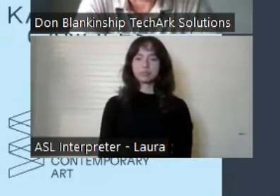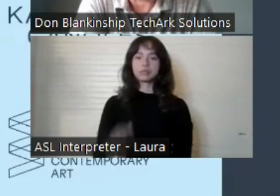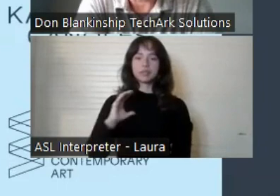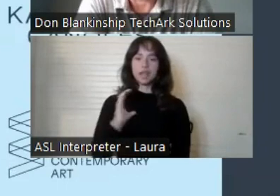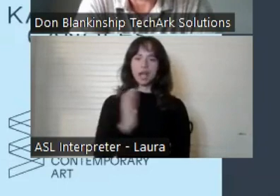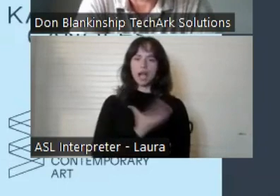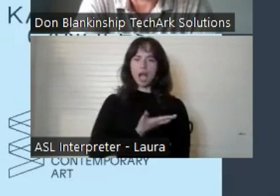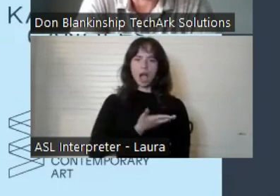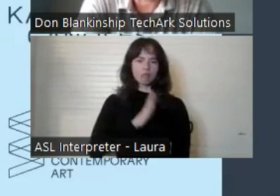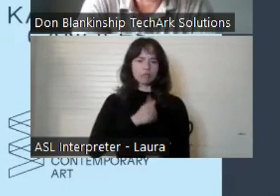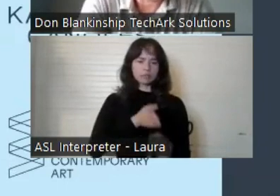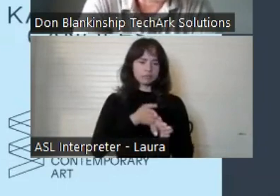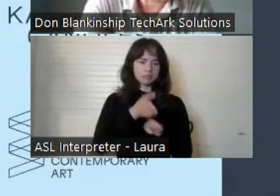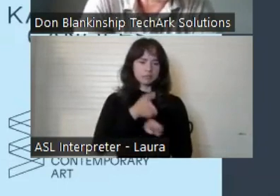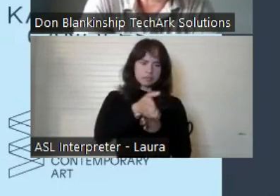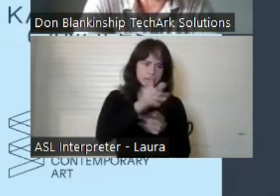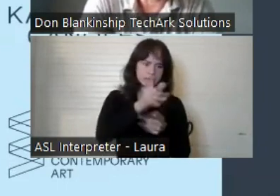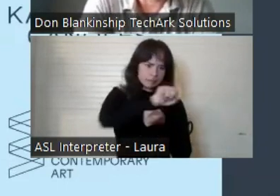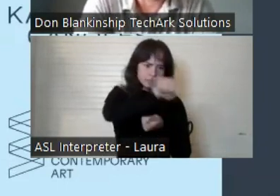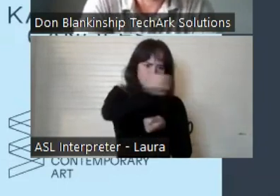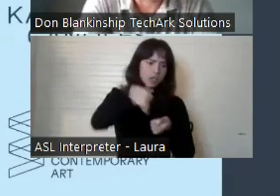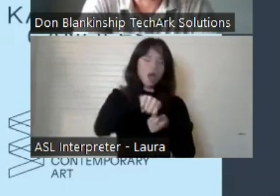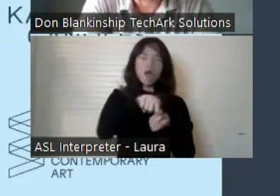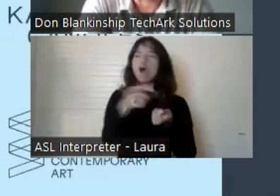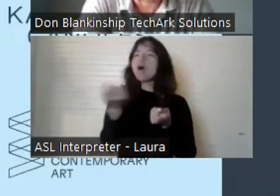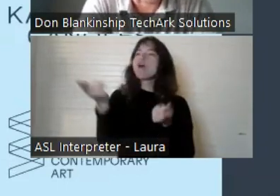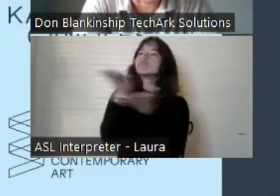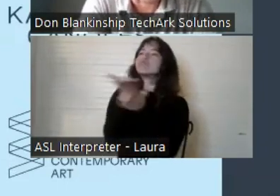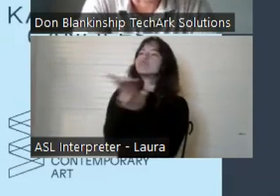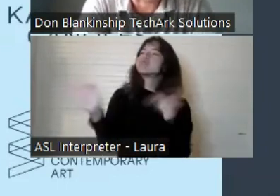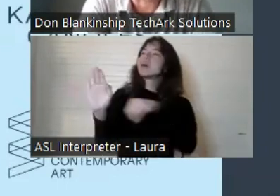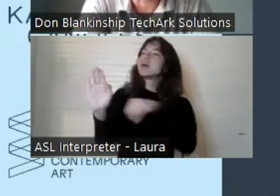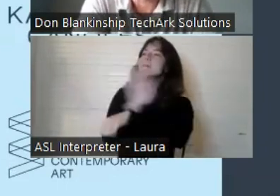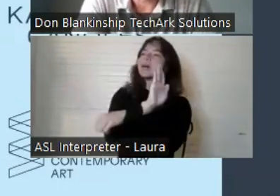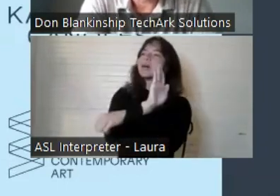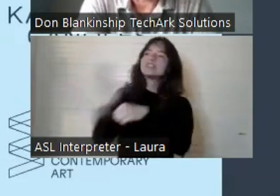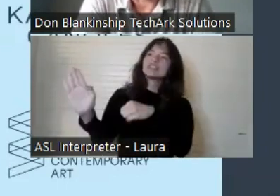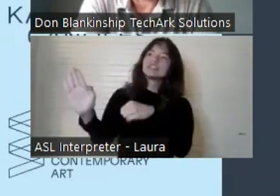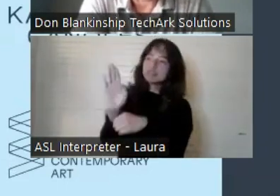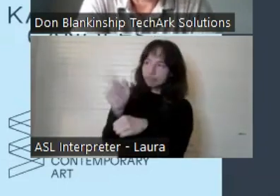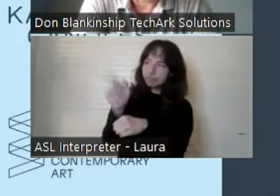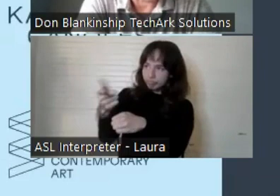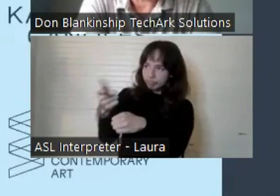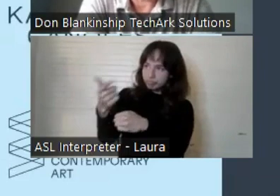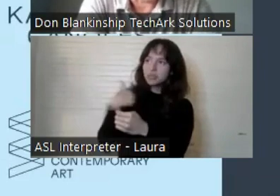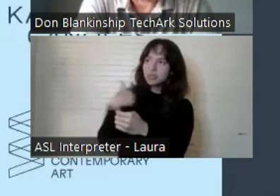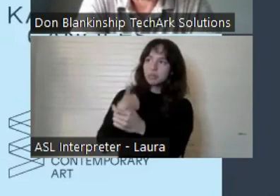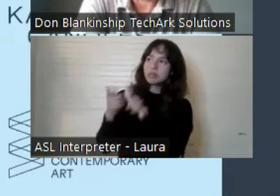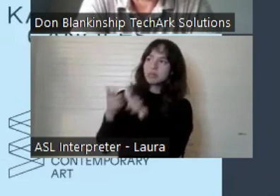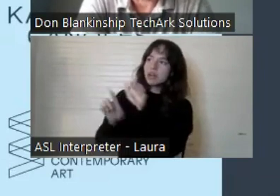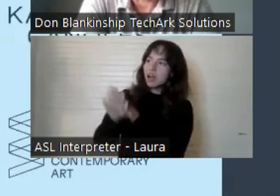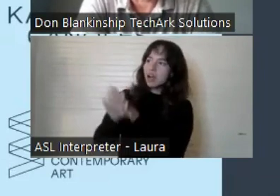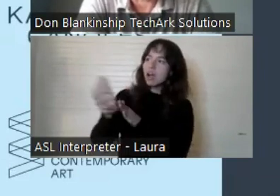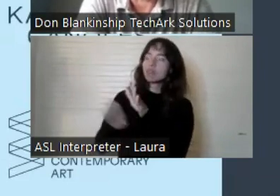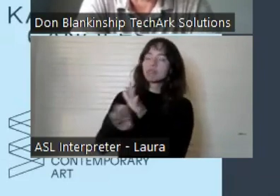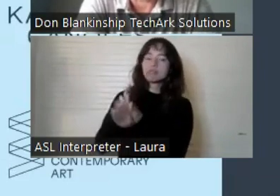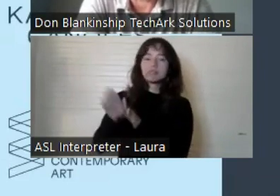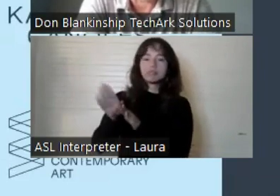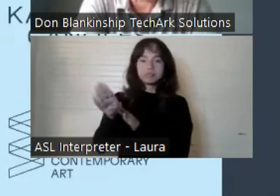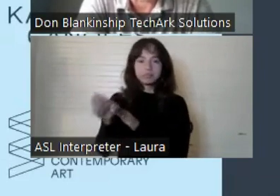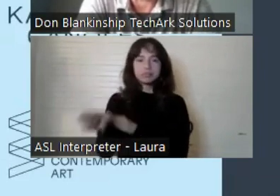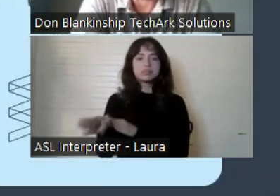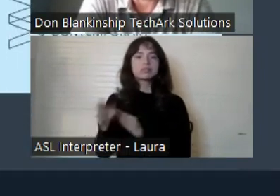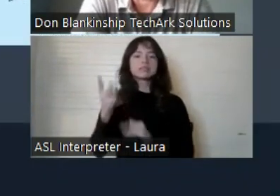or vertical. Our clients come from a wide variety of different industries. What you can see on the screen is just a